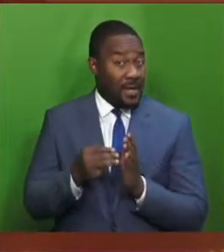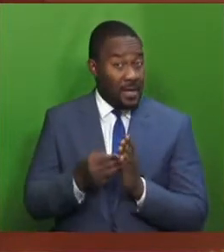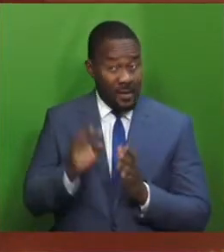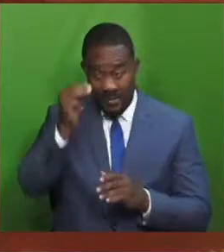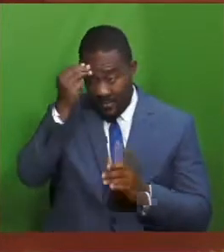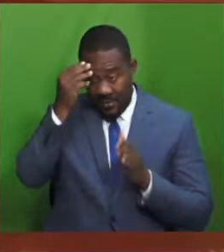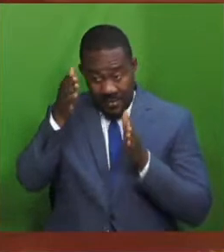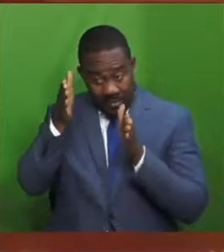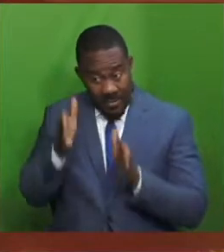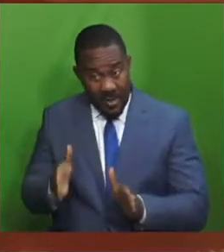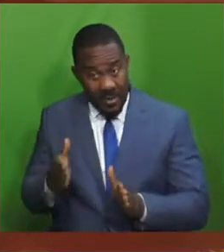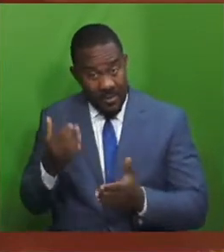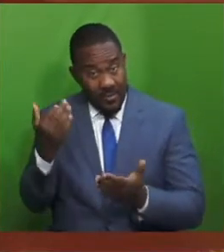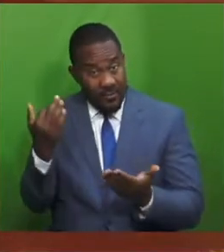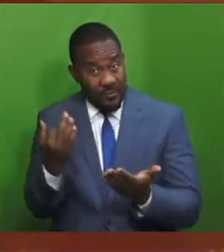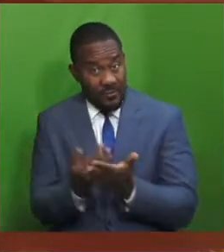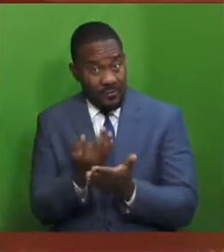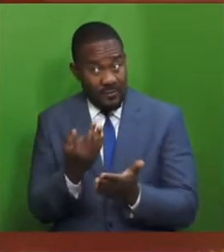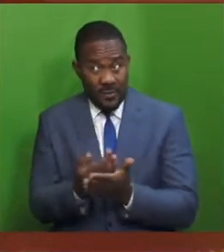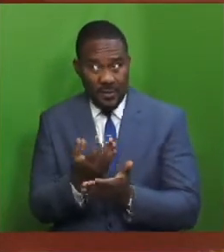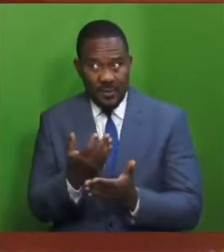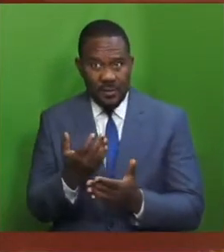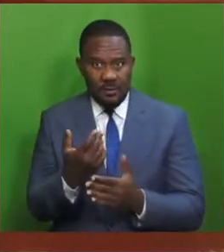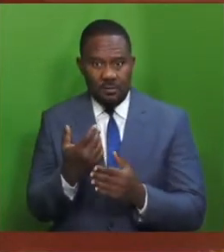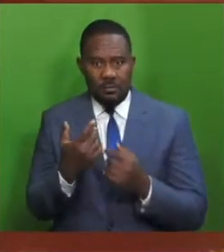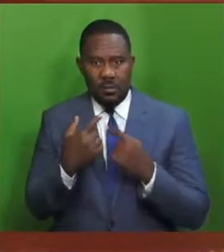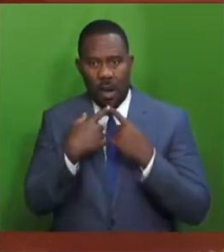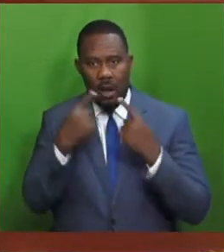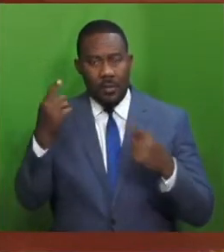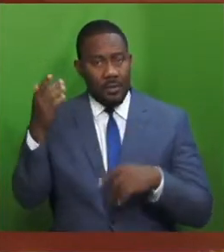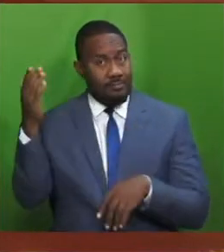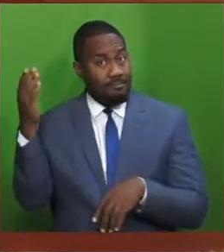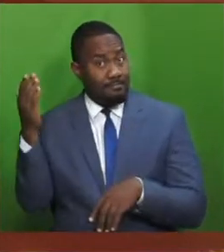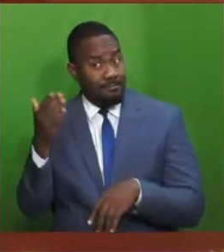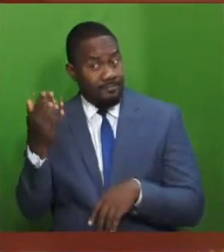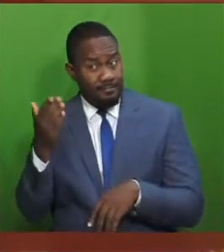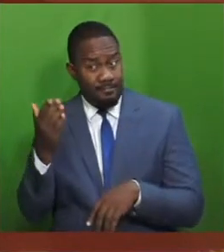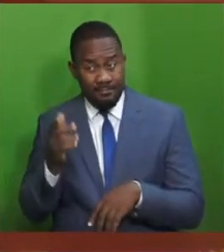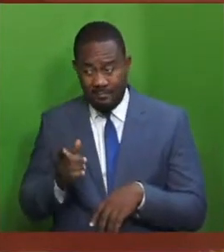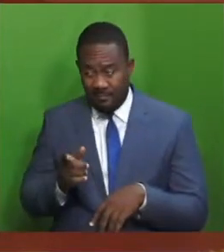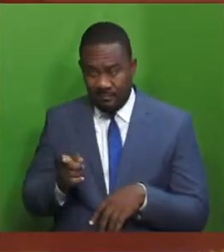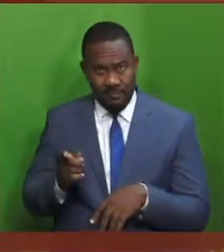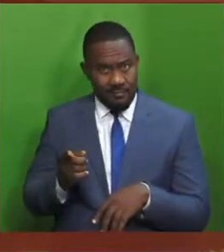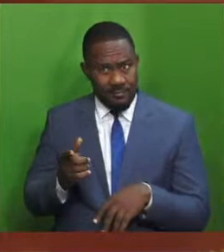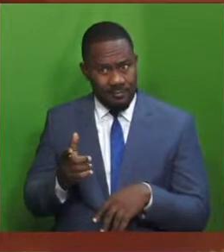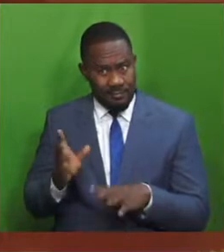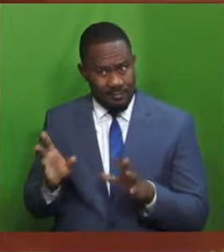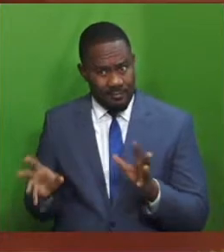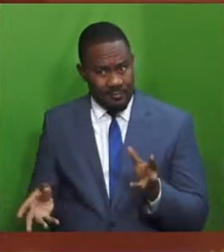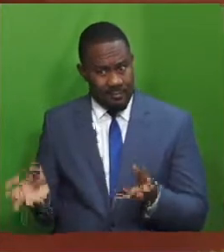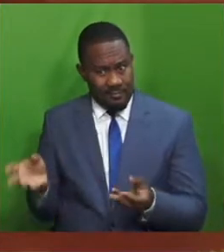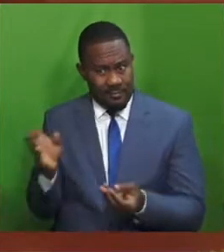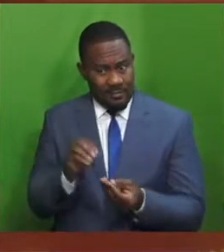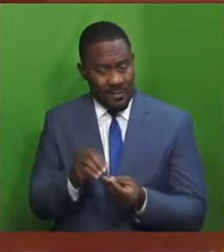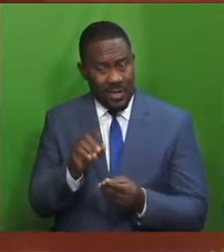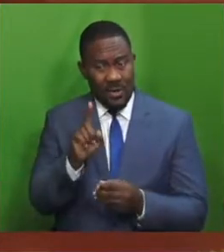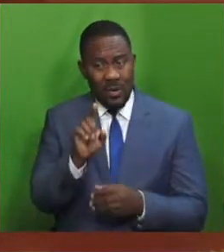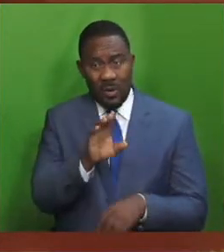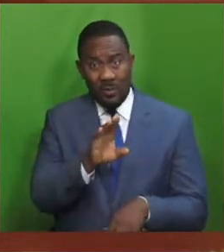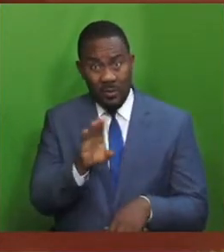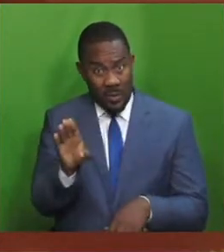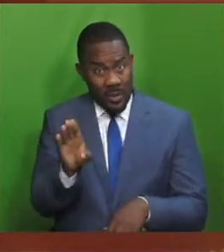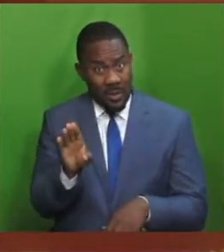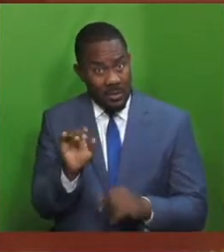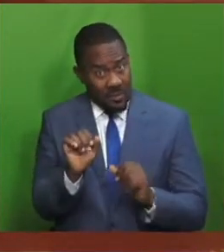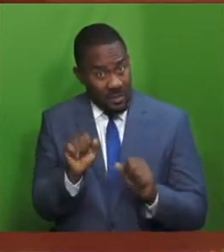Finance statement, yes, but can statement just add 1 billion to compensation? I say no.